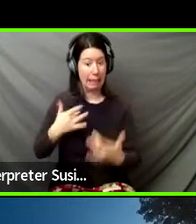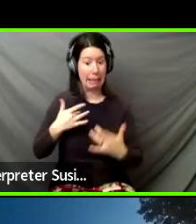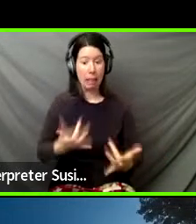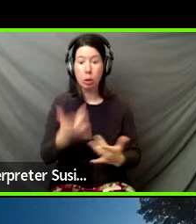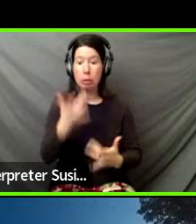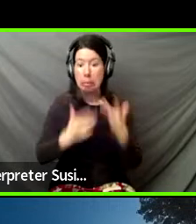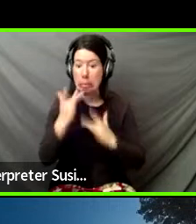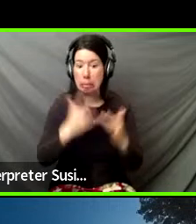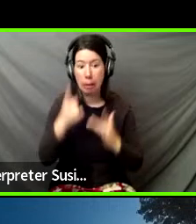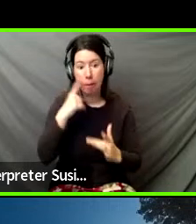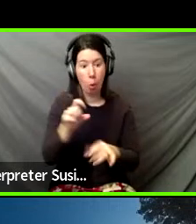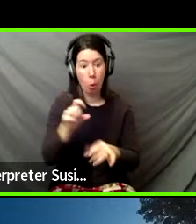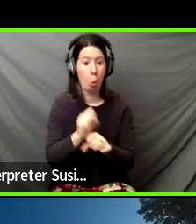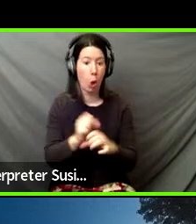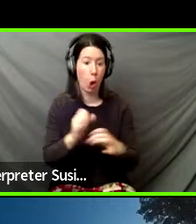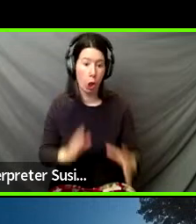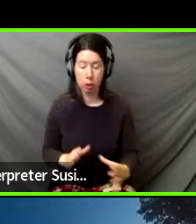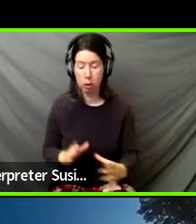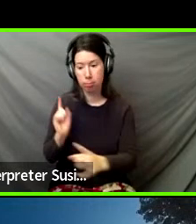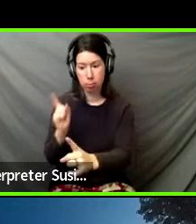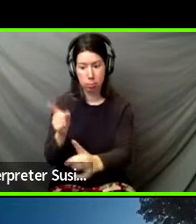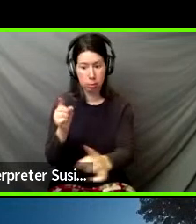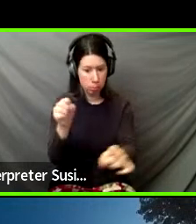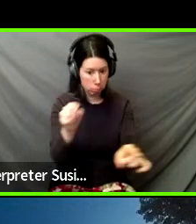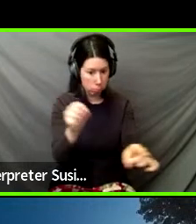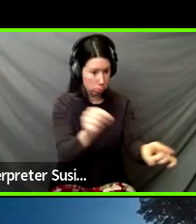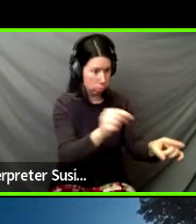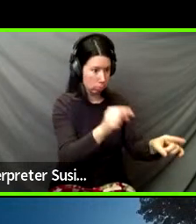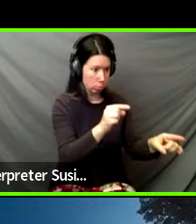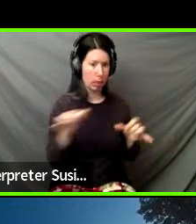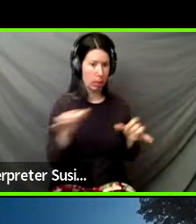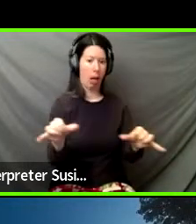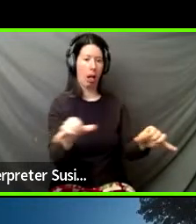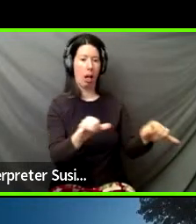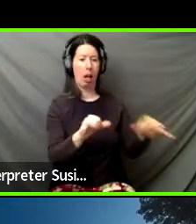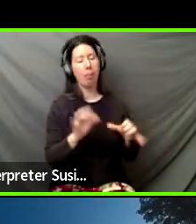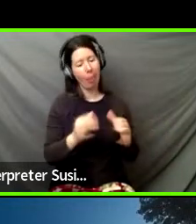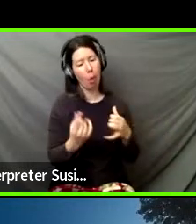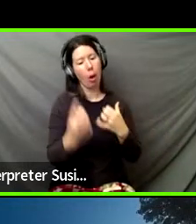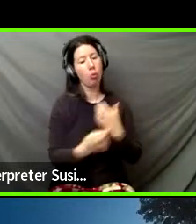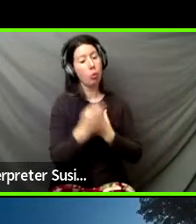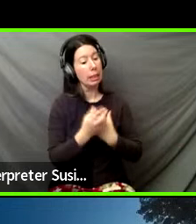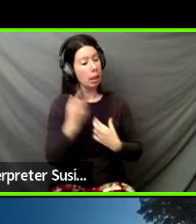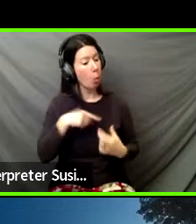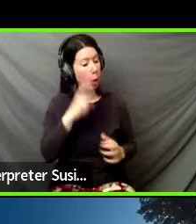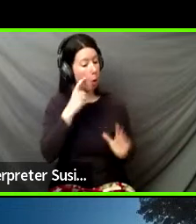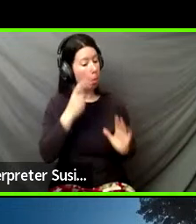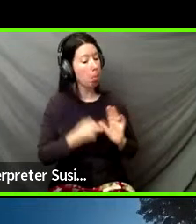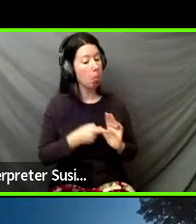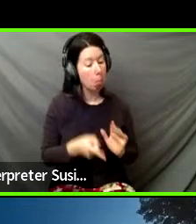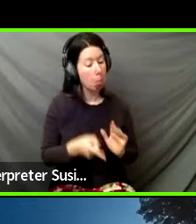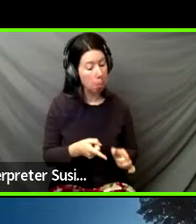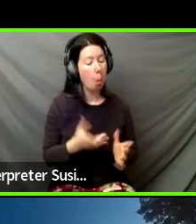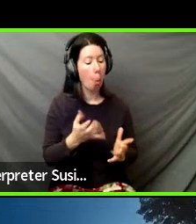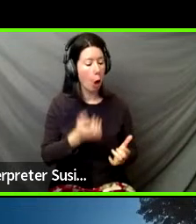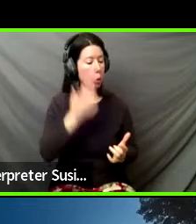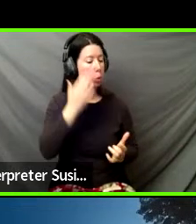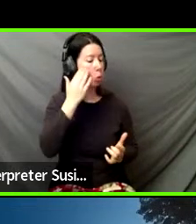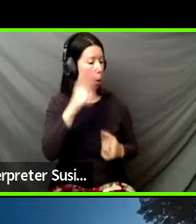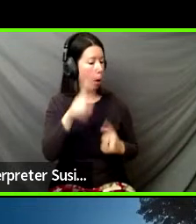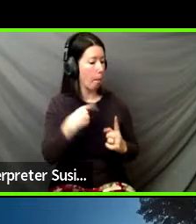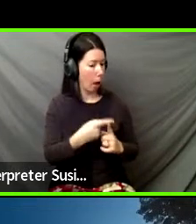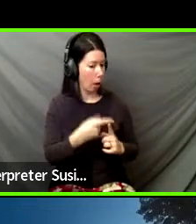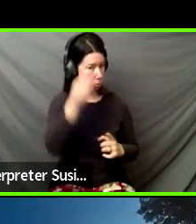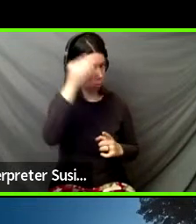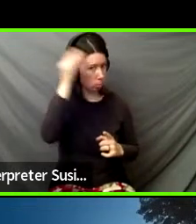workforce. It's a risk that we are looking at and making sure we are addressing. And we agree with you. We're going to work